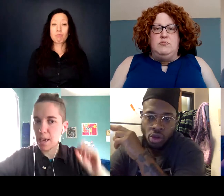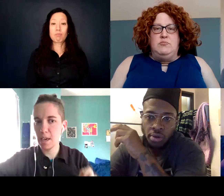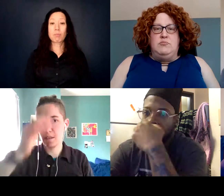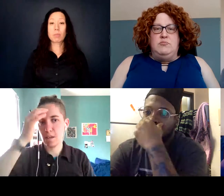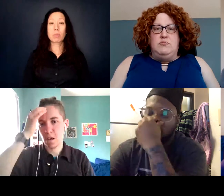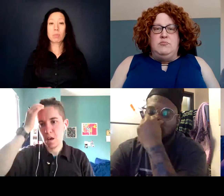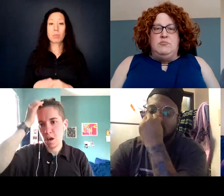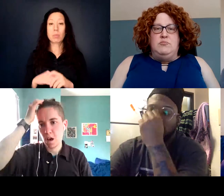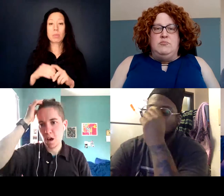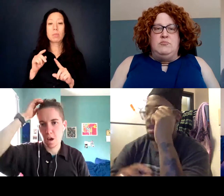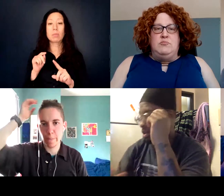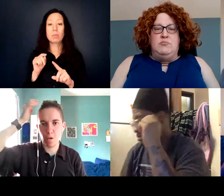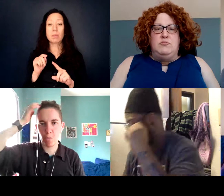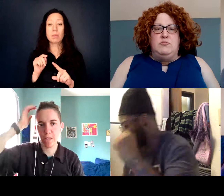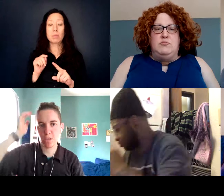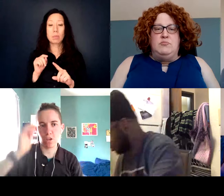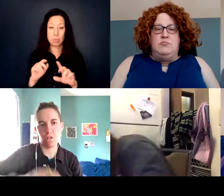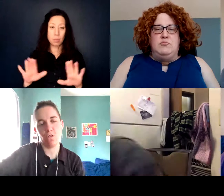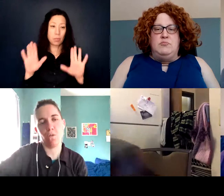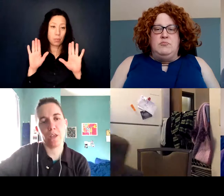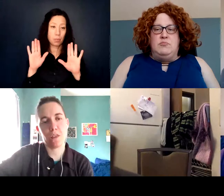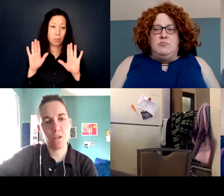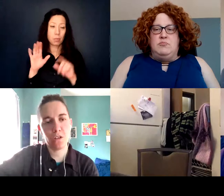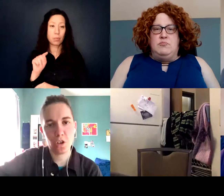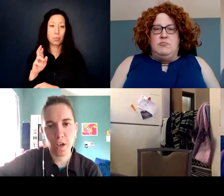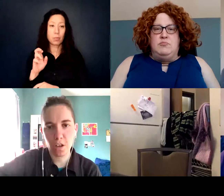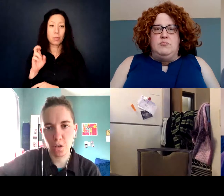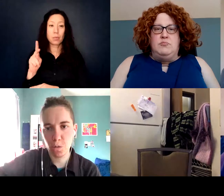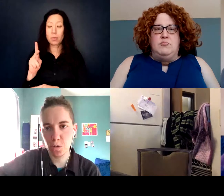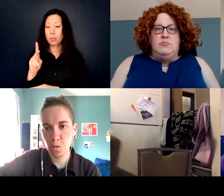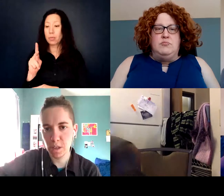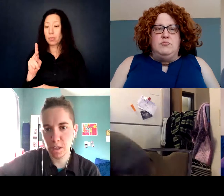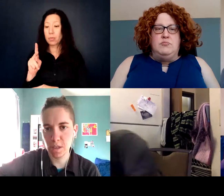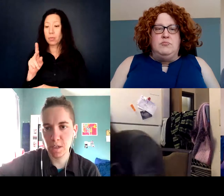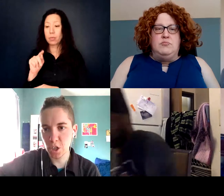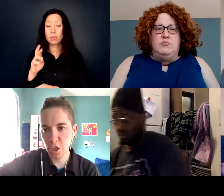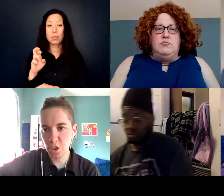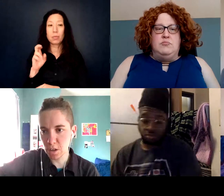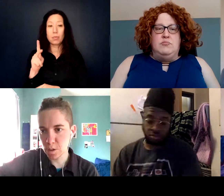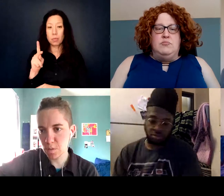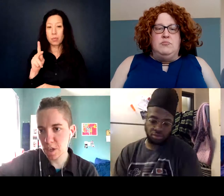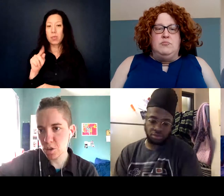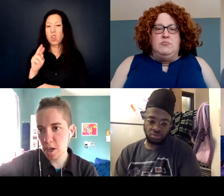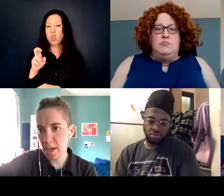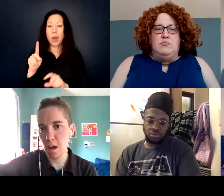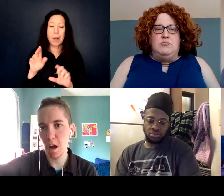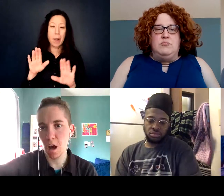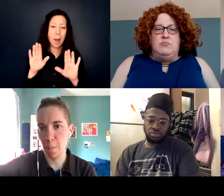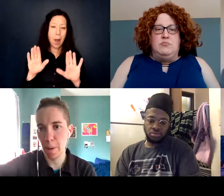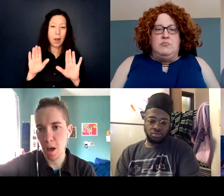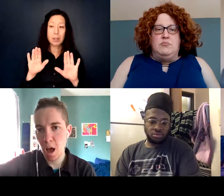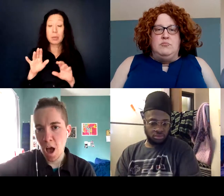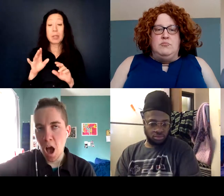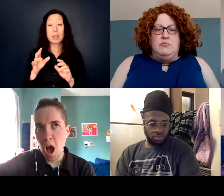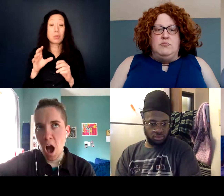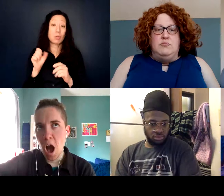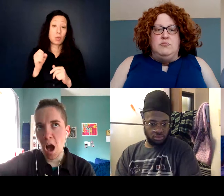Awesome. In that case, we can start with just talking through the city gender inclusivity training.